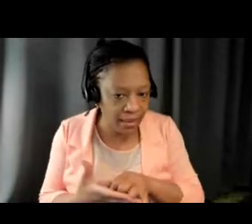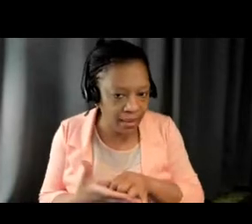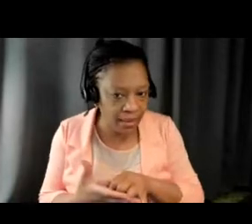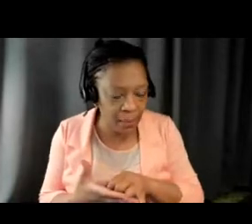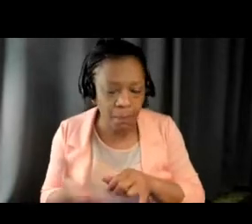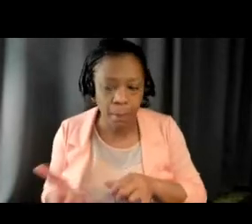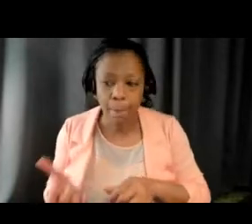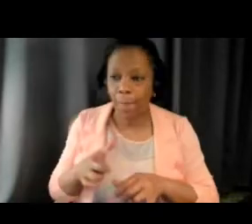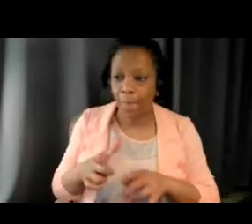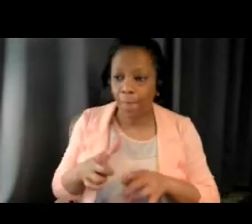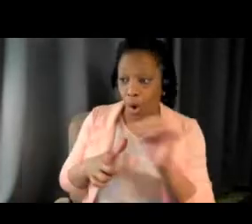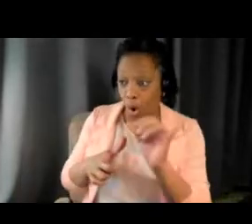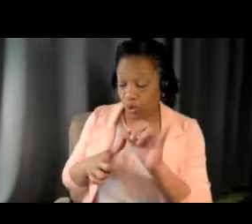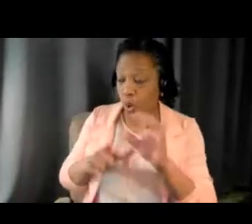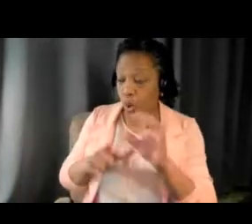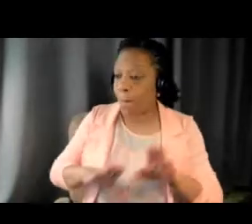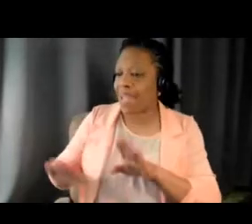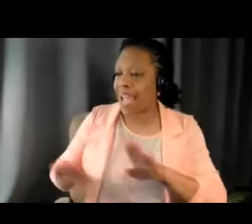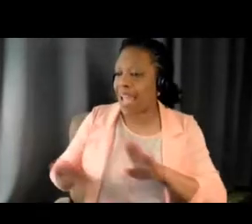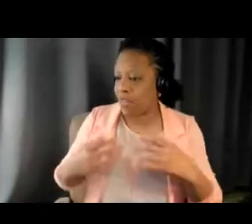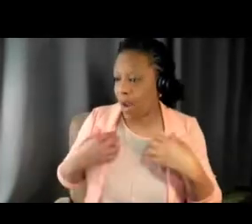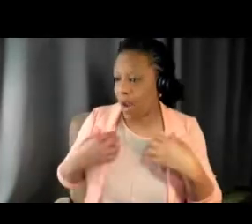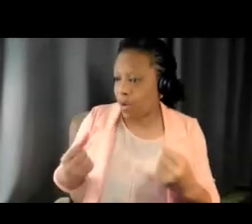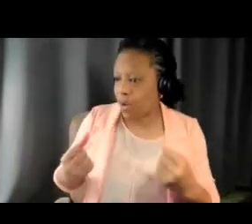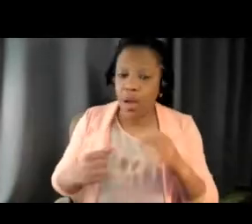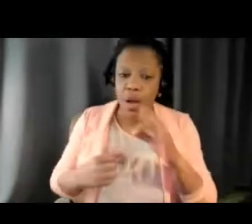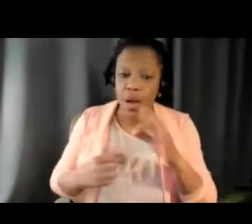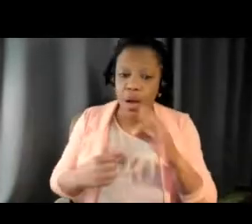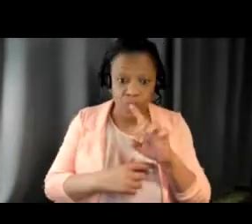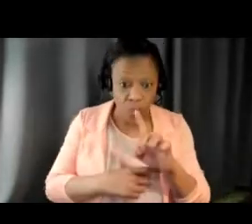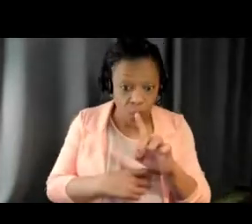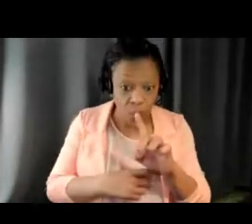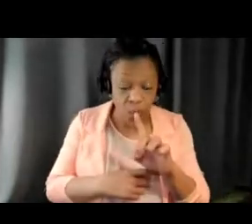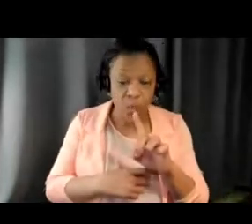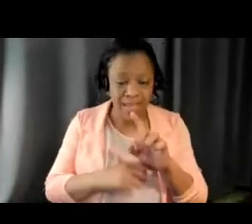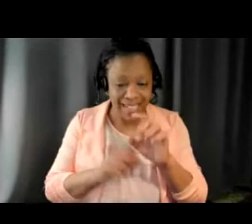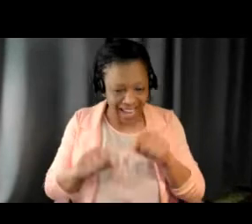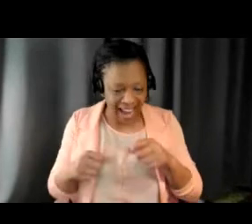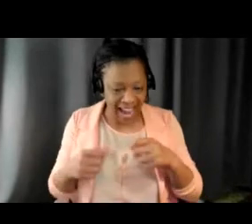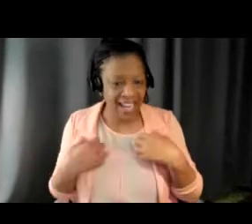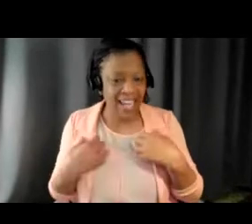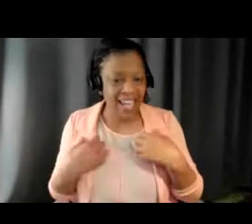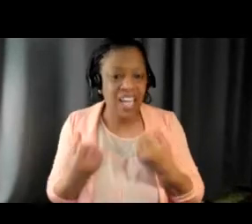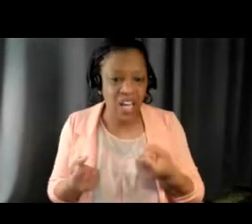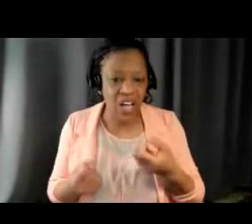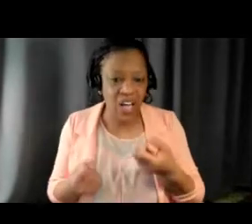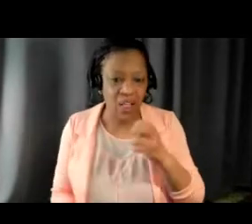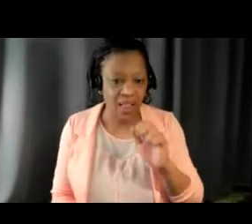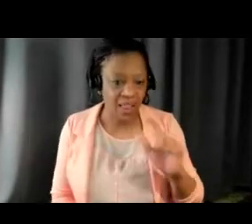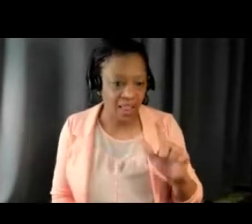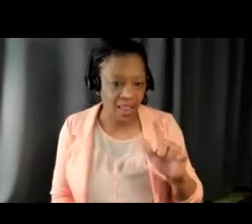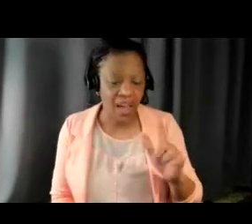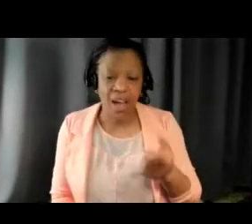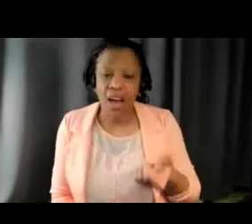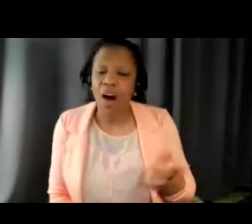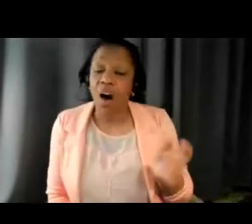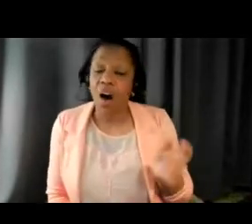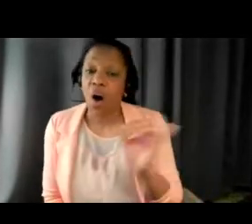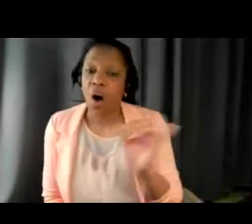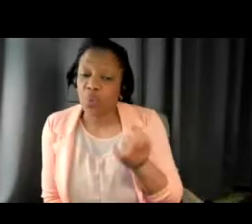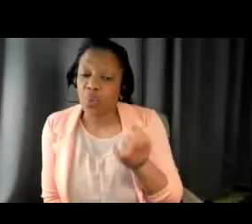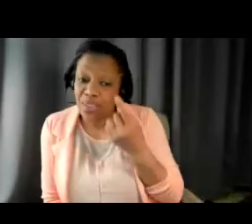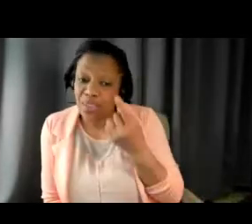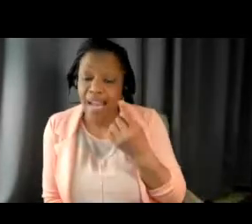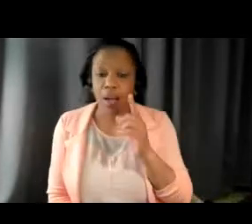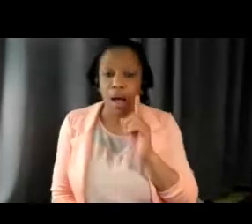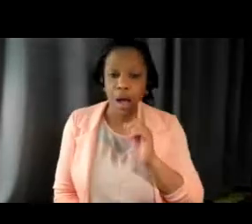also back to food as healing. And Yes. I think one of the things that we're realizing this more and more now, loneliness kills. Yes. Yes,